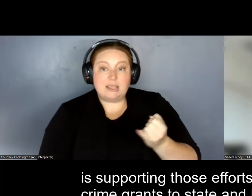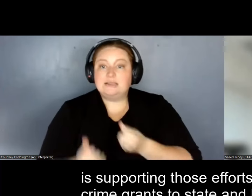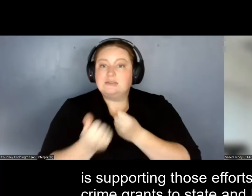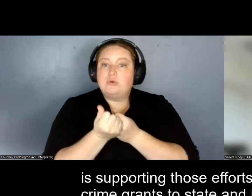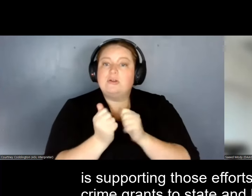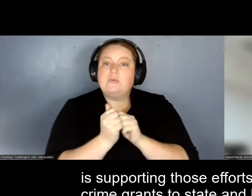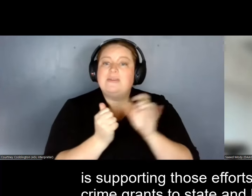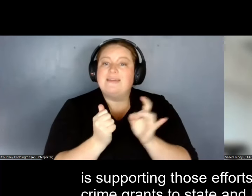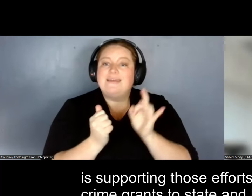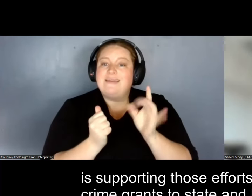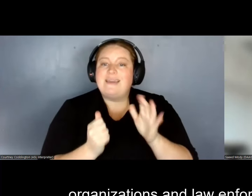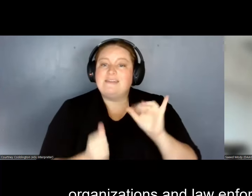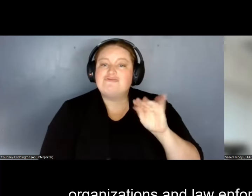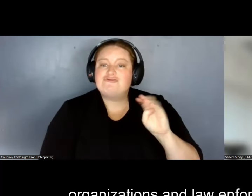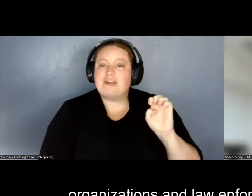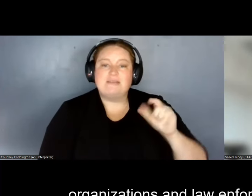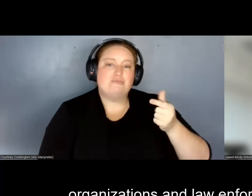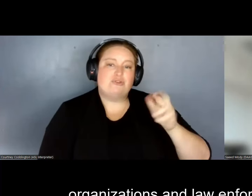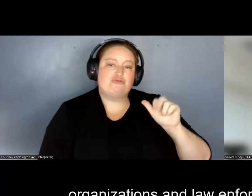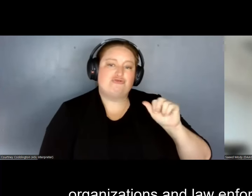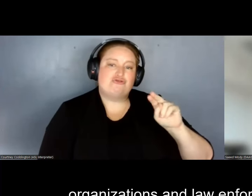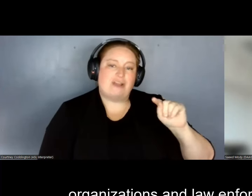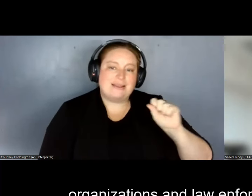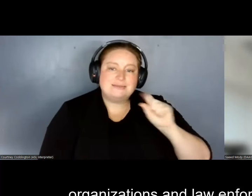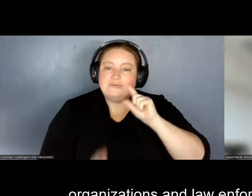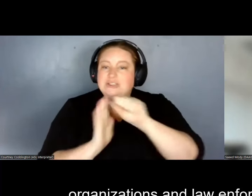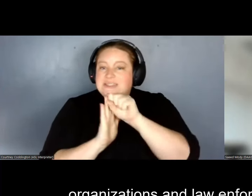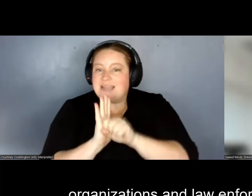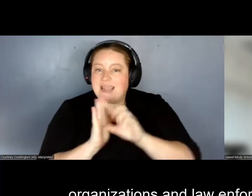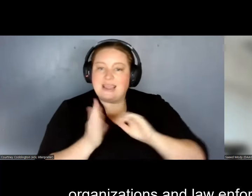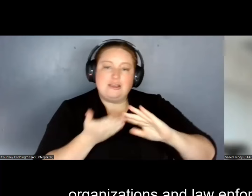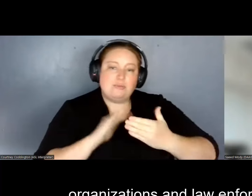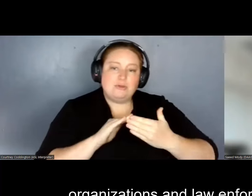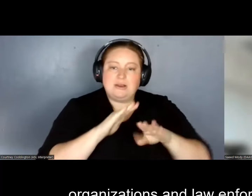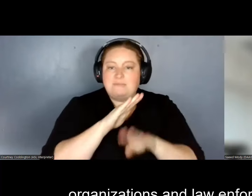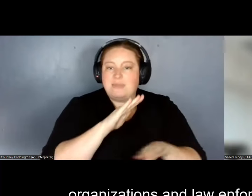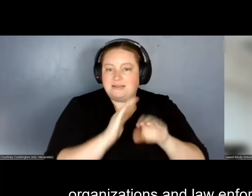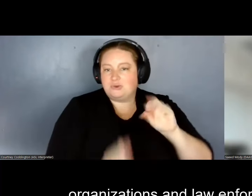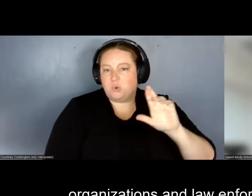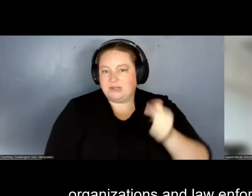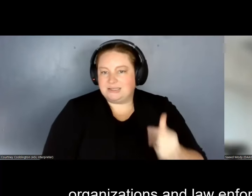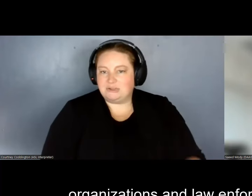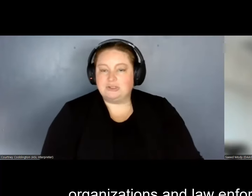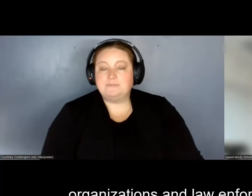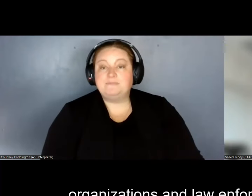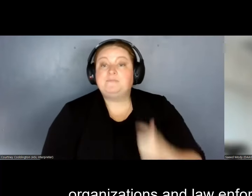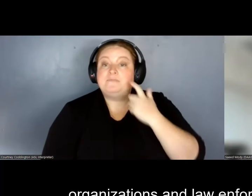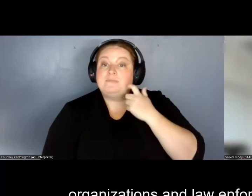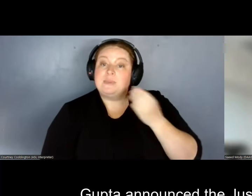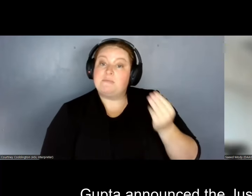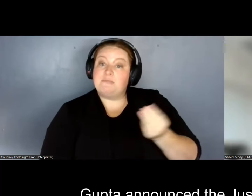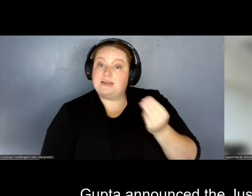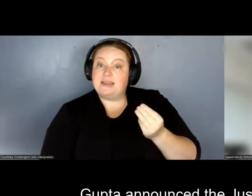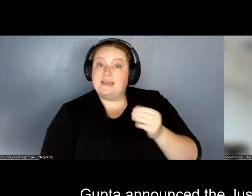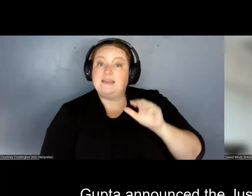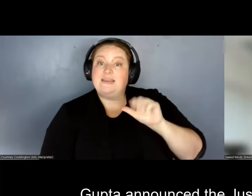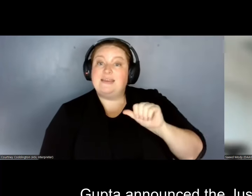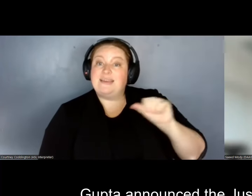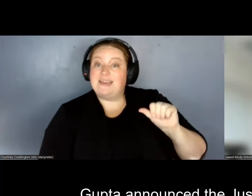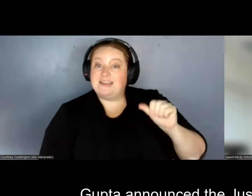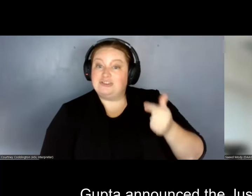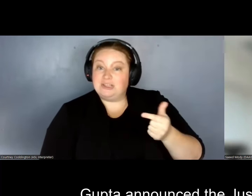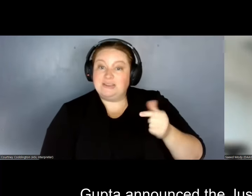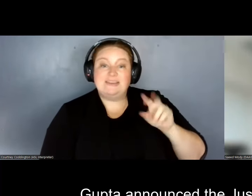to state and local community-based organizations and law enforcement agencies. On Monday, Associate Attorney General Vinita Gupta announced that